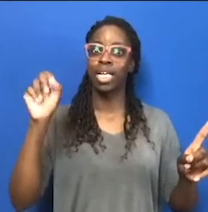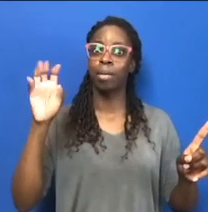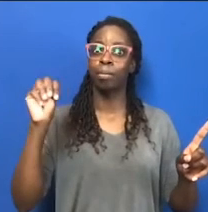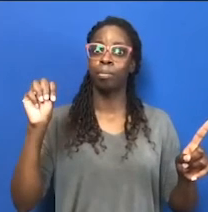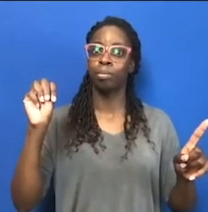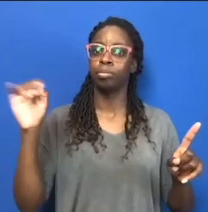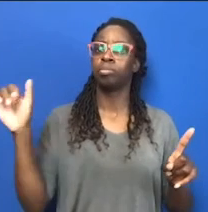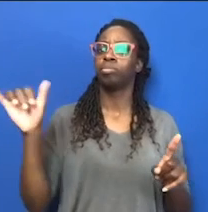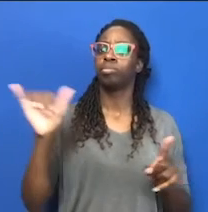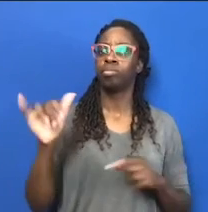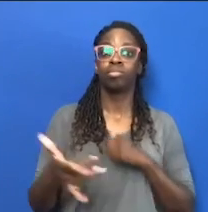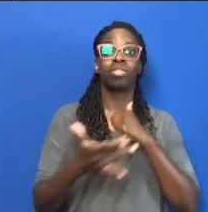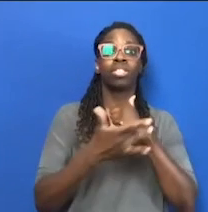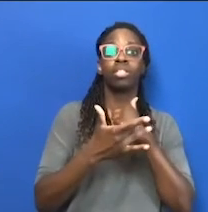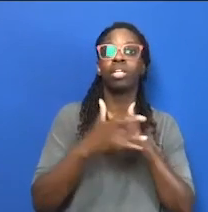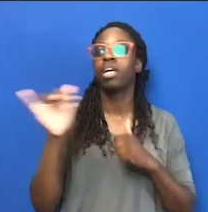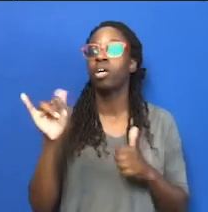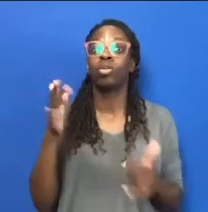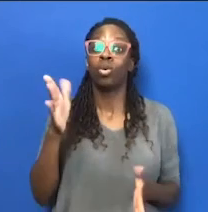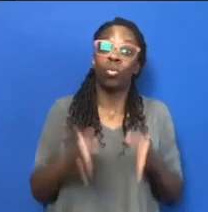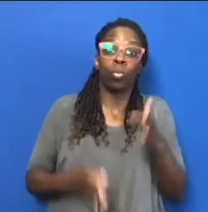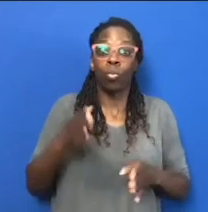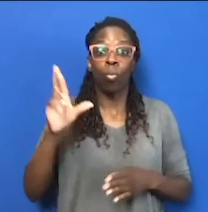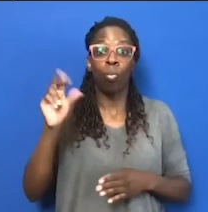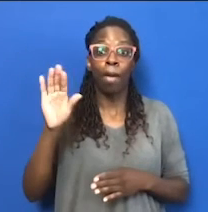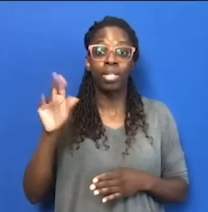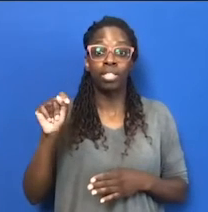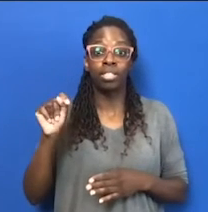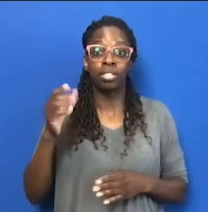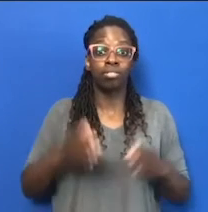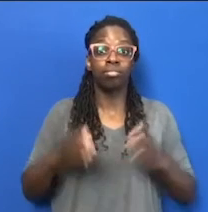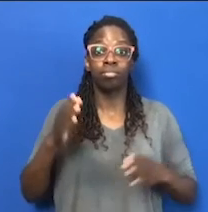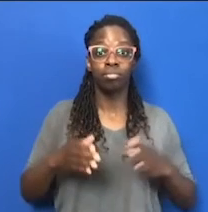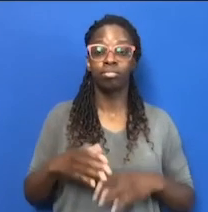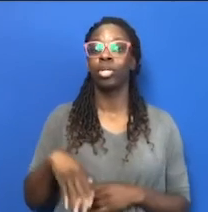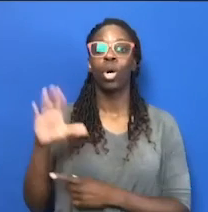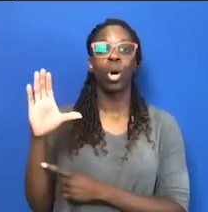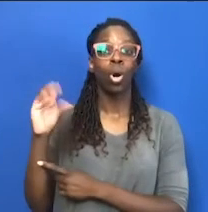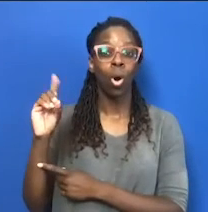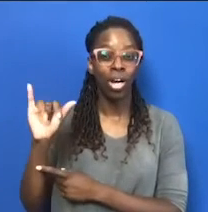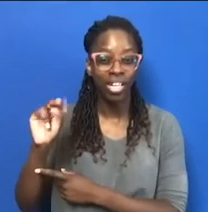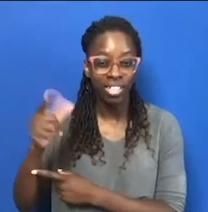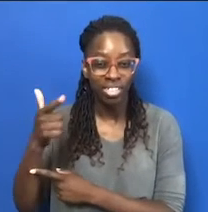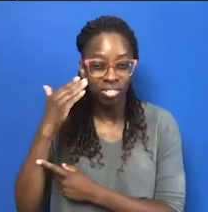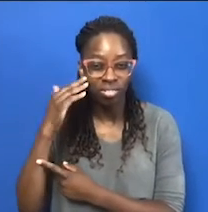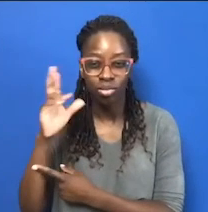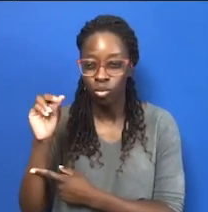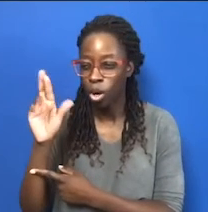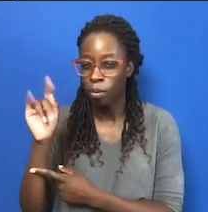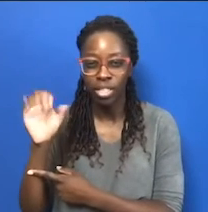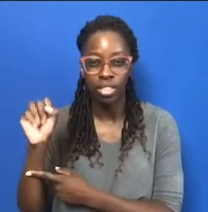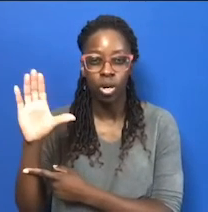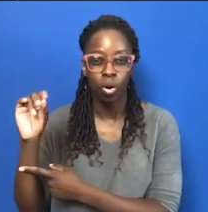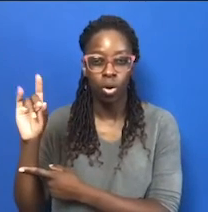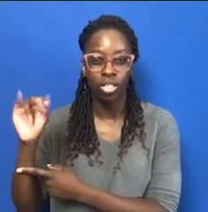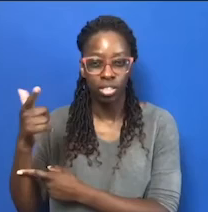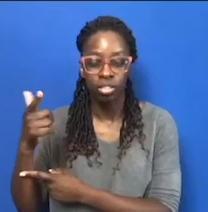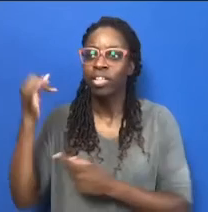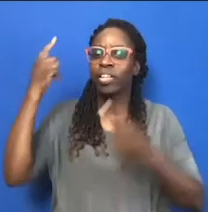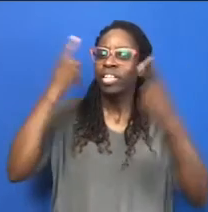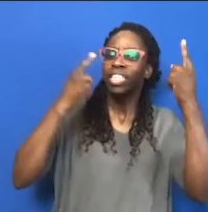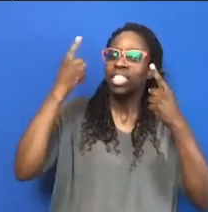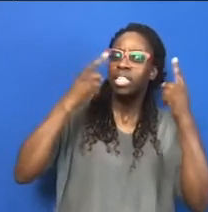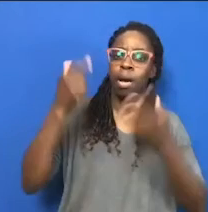using robotics or coding or computational thinking in order to solve problems and create